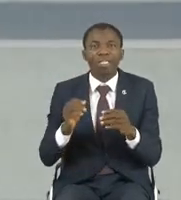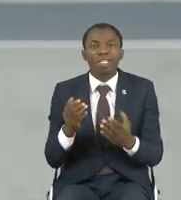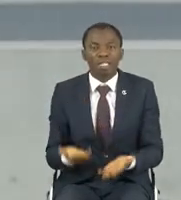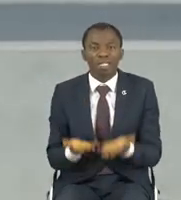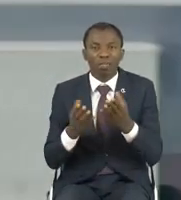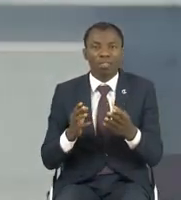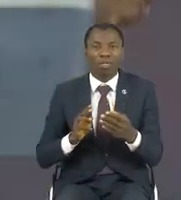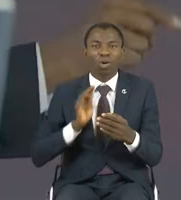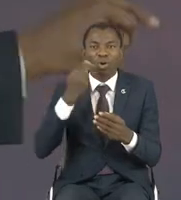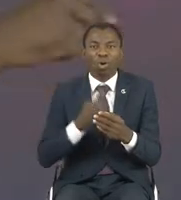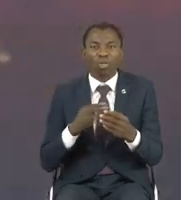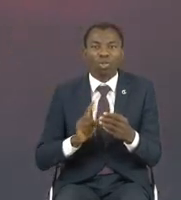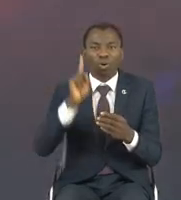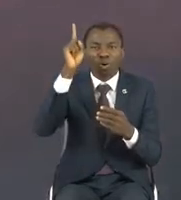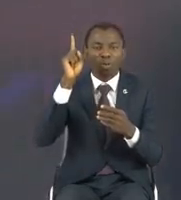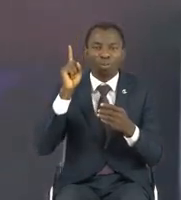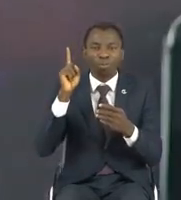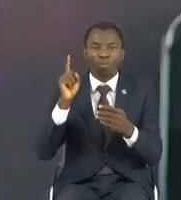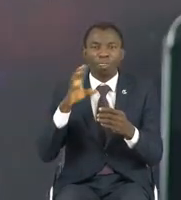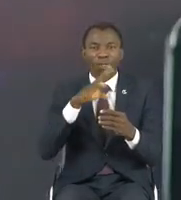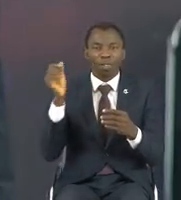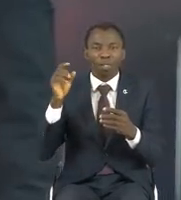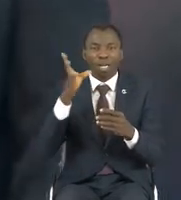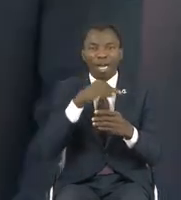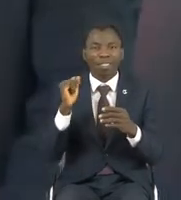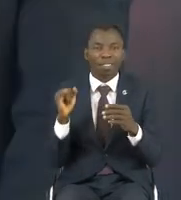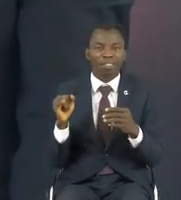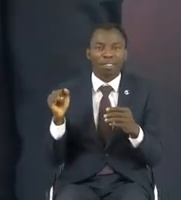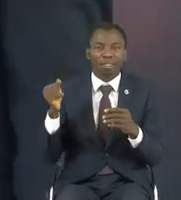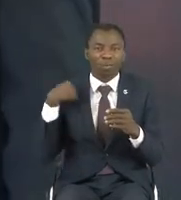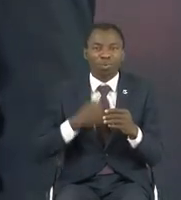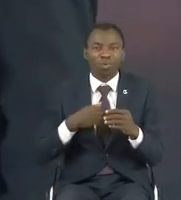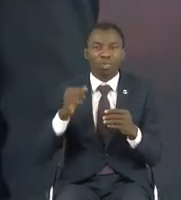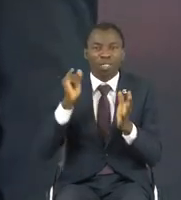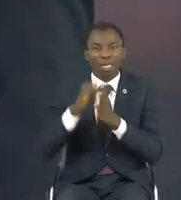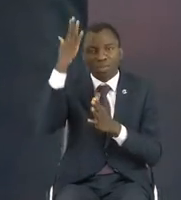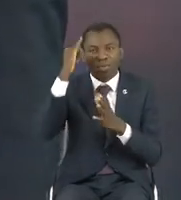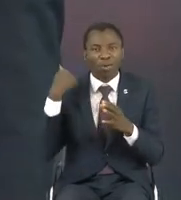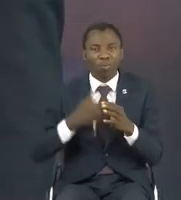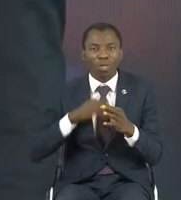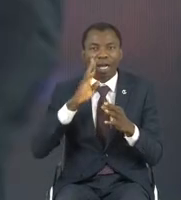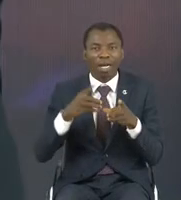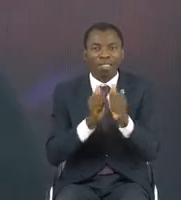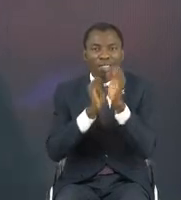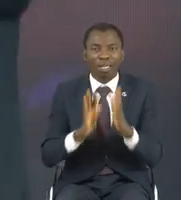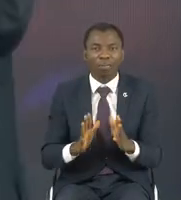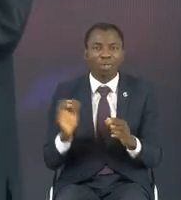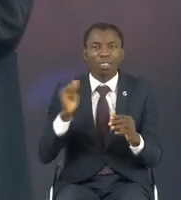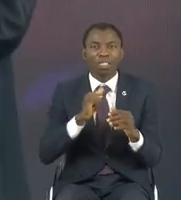learn to be lifted. That's a disciple. That's why those disciples